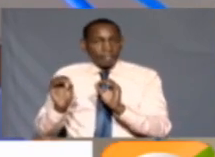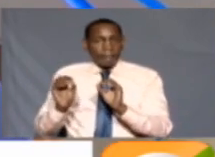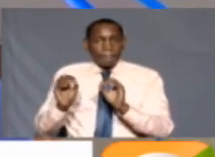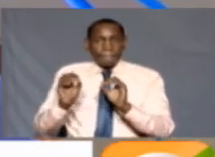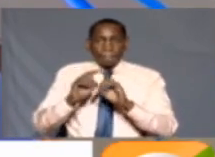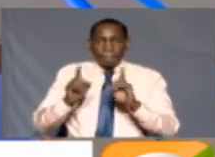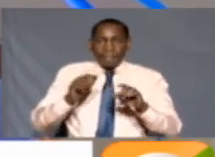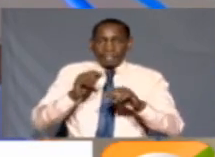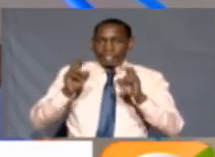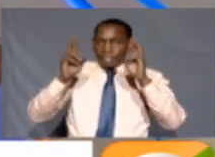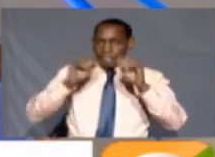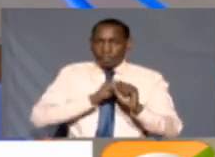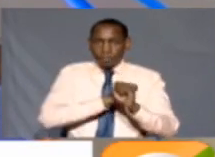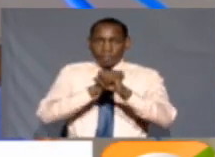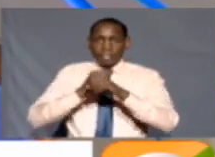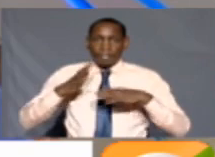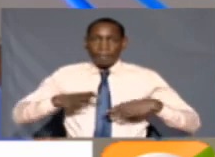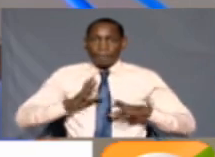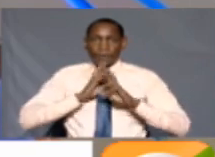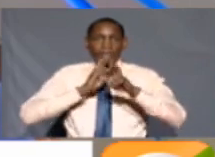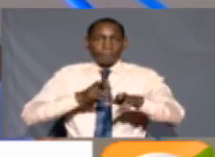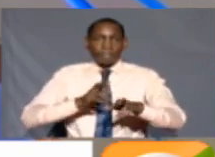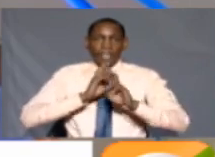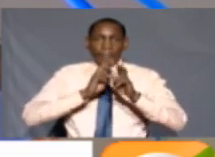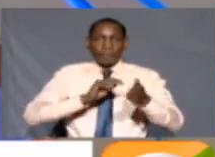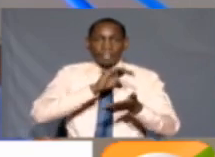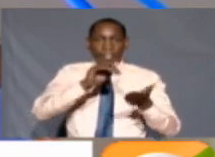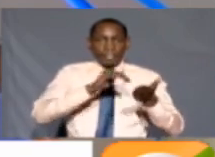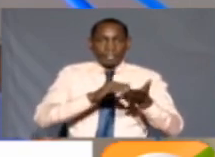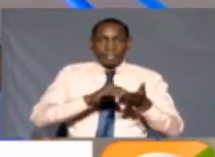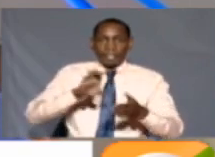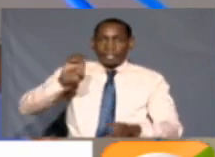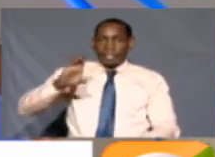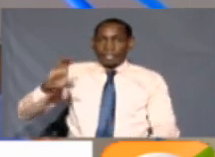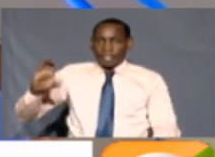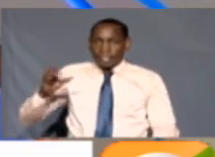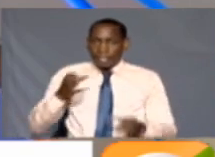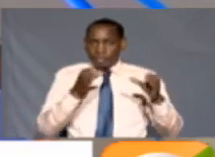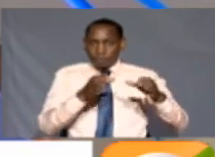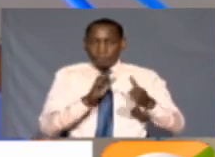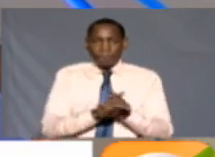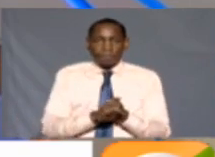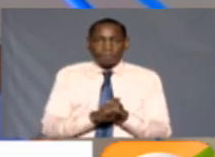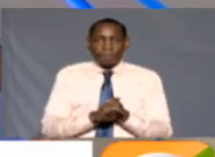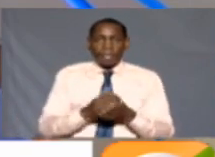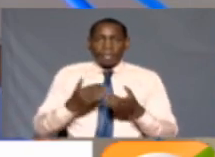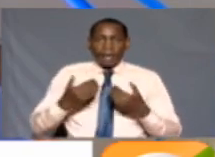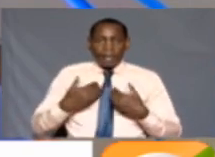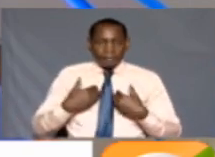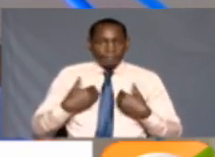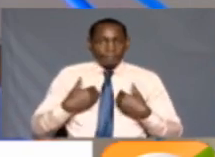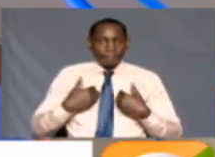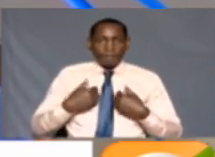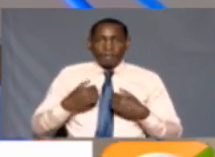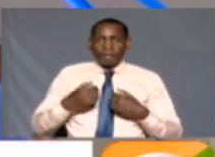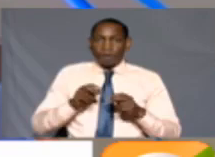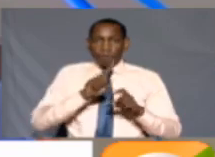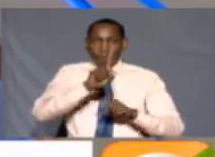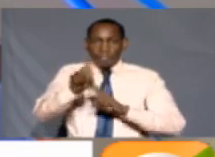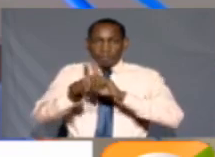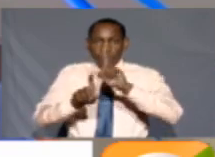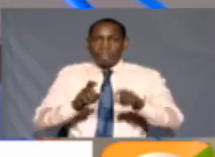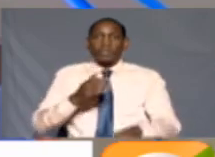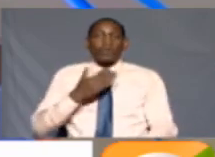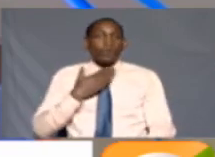comes to protection of whistleblowers, at the report center, at the Ethics and Anti-Corruption Commission, we take them through the motions. And we normally ask them, do you